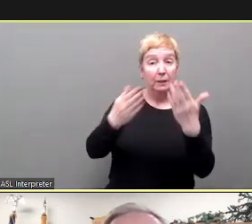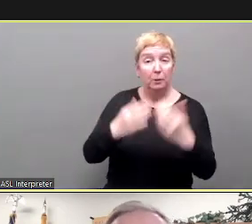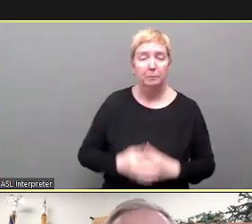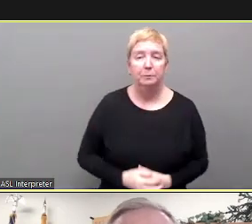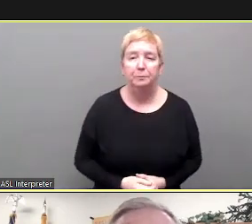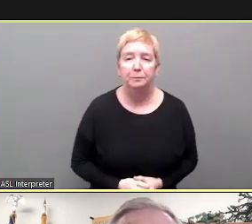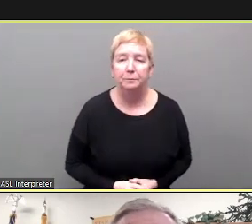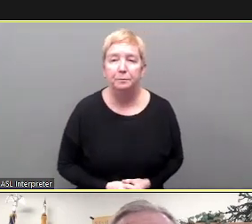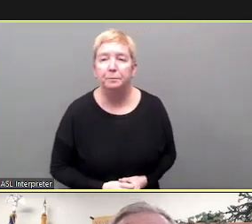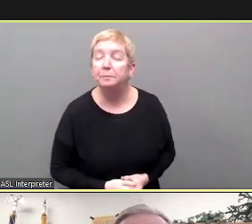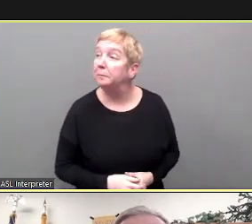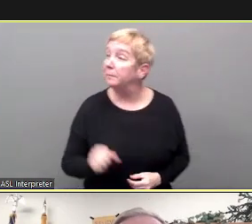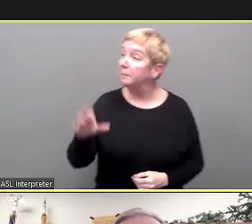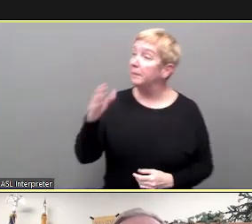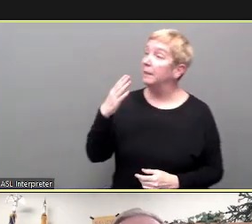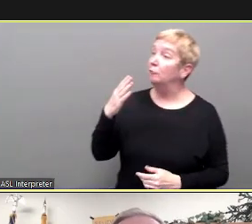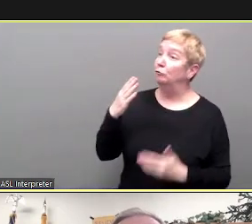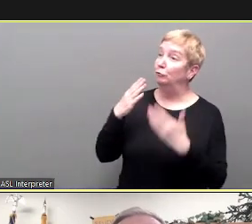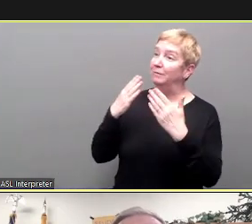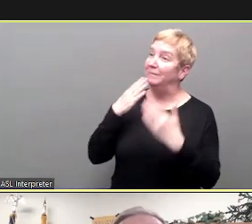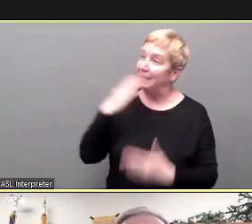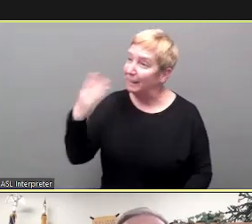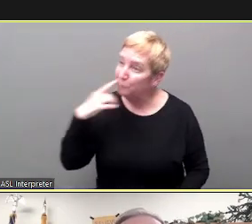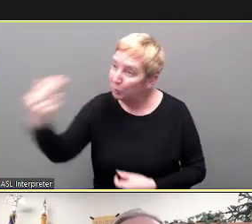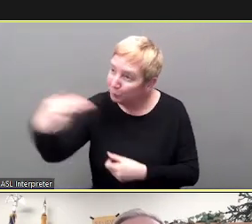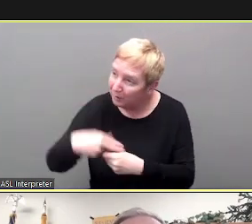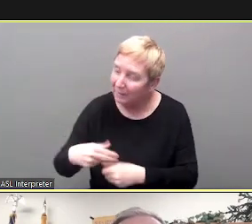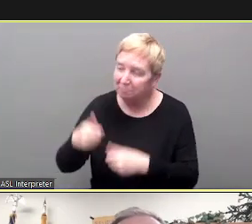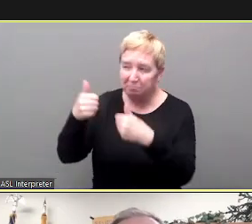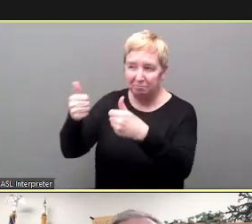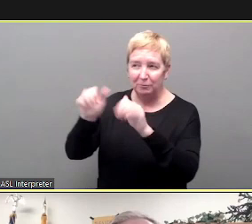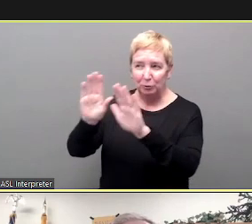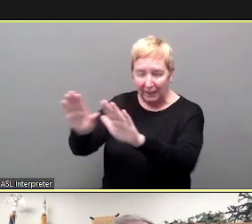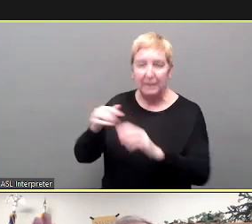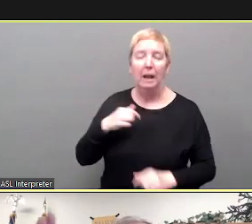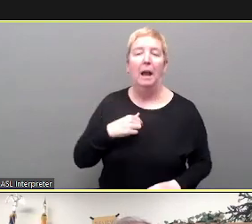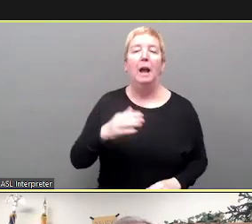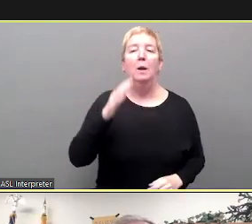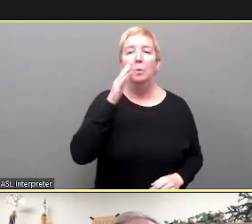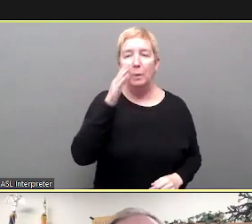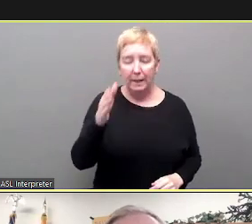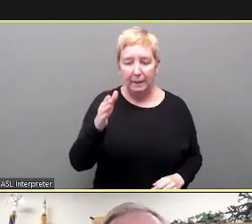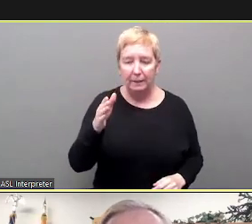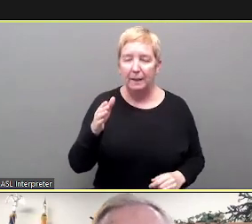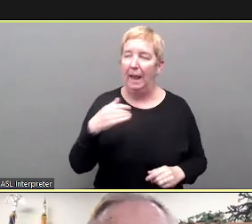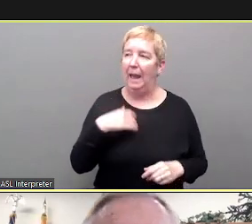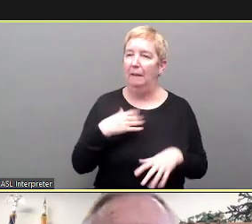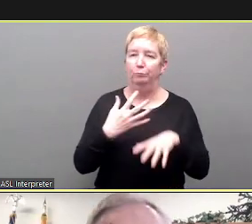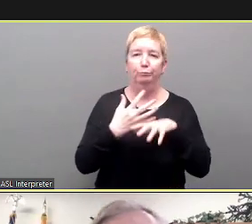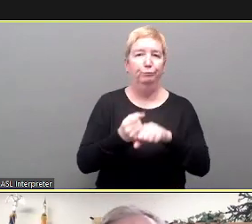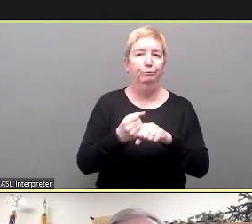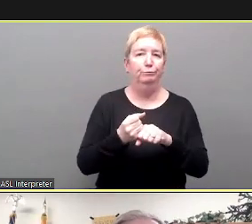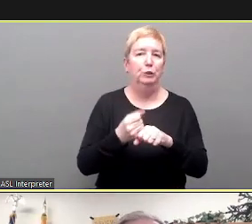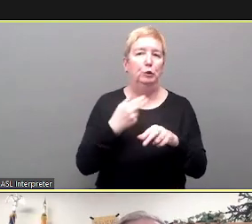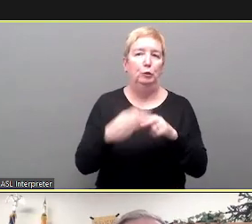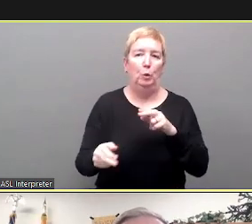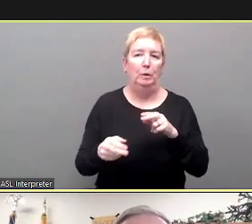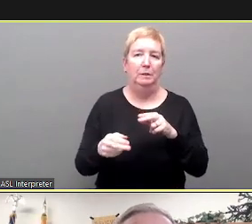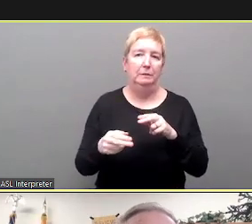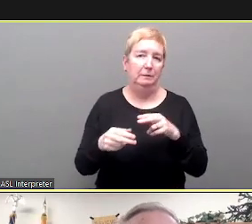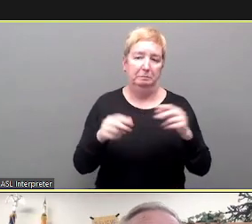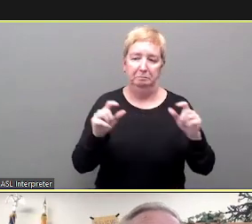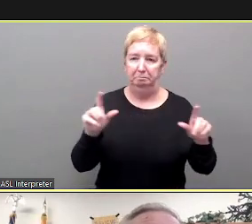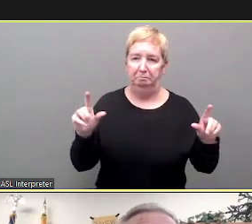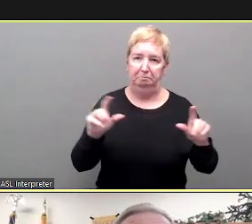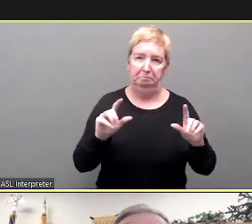So it's great to have you all back again. Welcome. And I'm going to go through a compressed slide deck, which will hopefully give